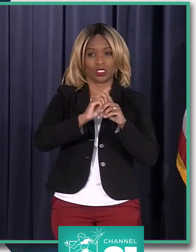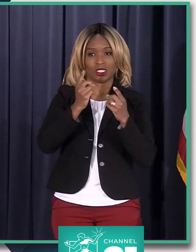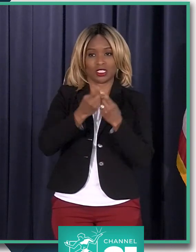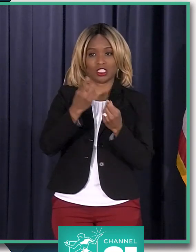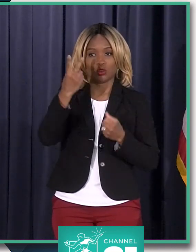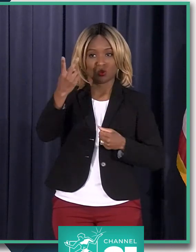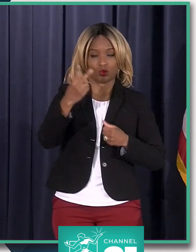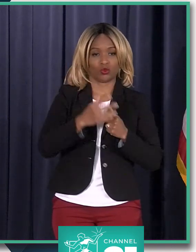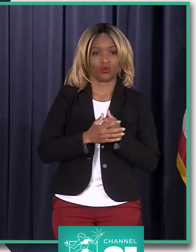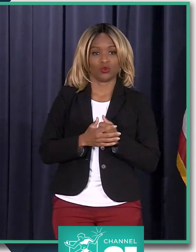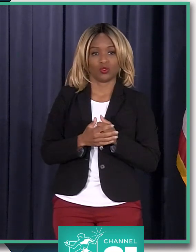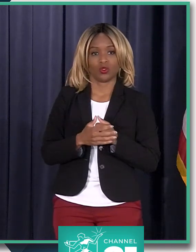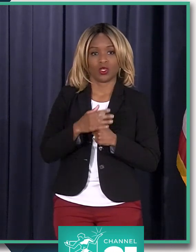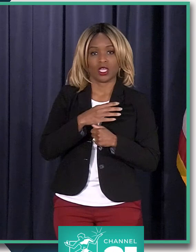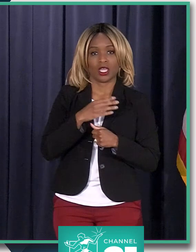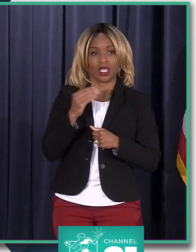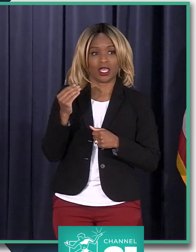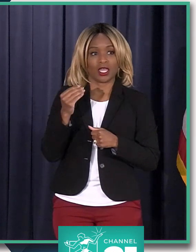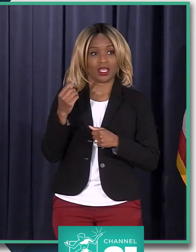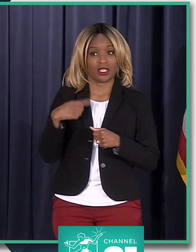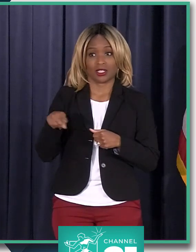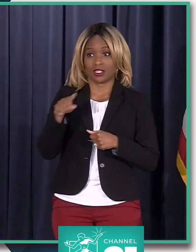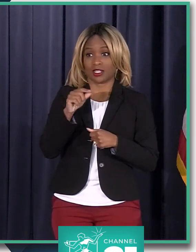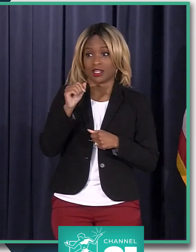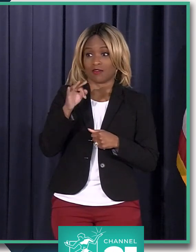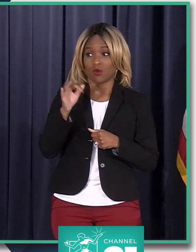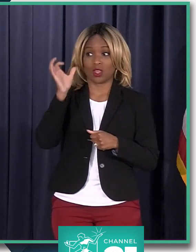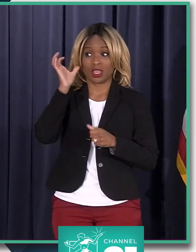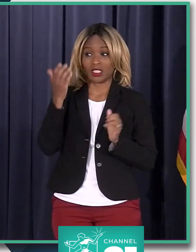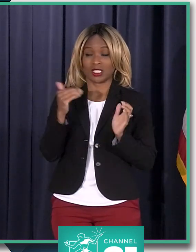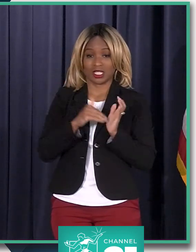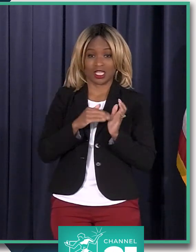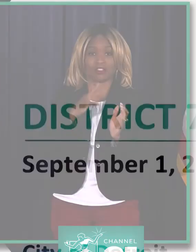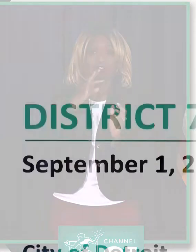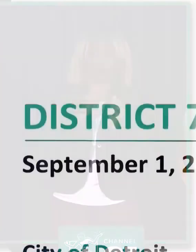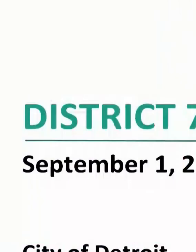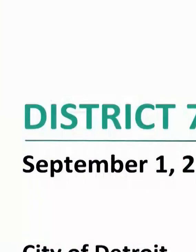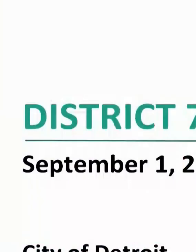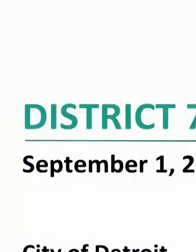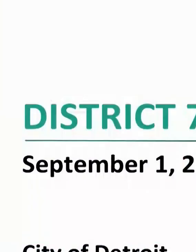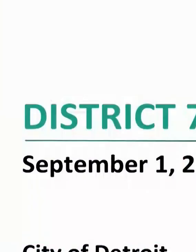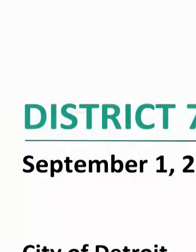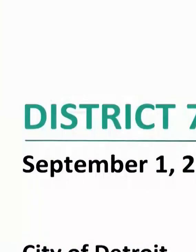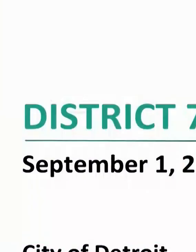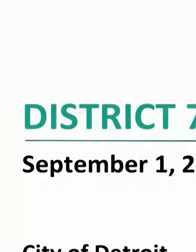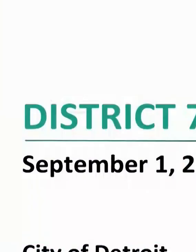2. And for those of you who want to listen to this again, we'll talk to you next week. Thank you.